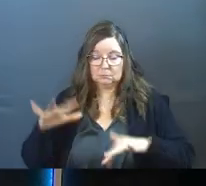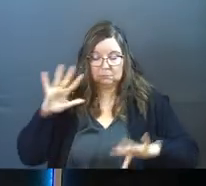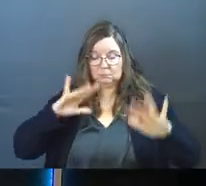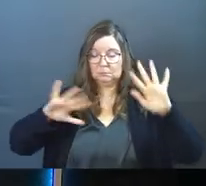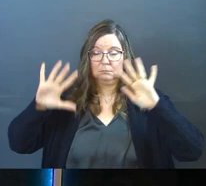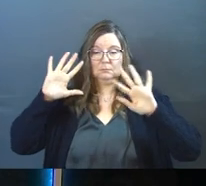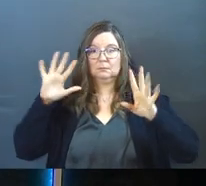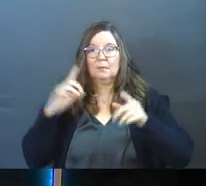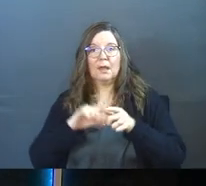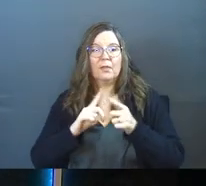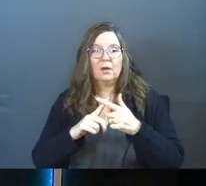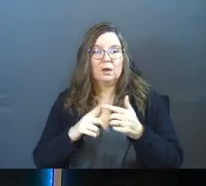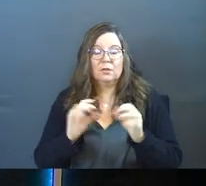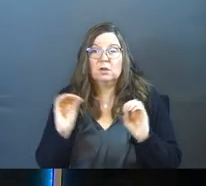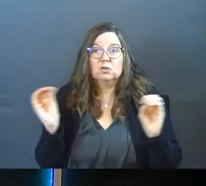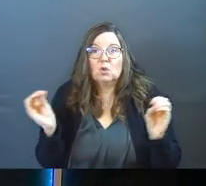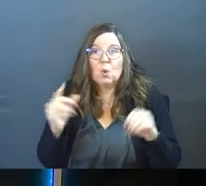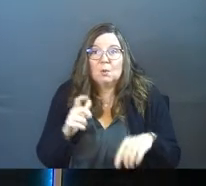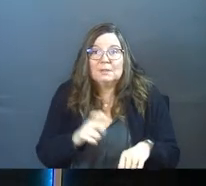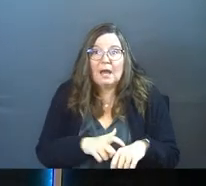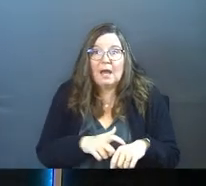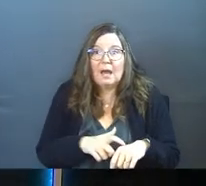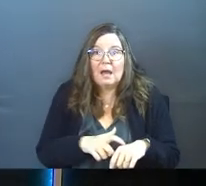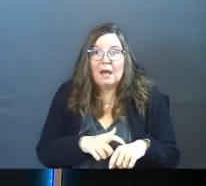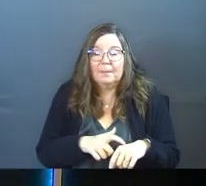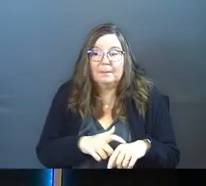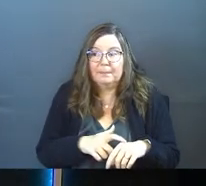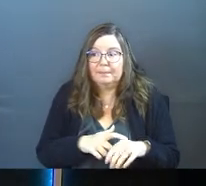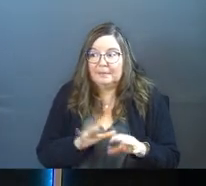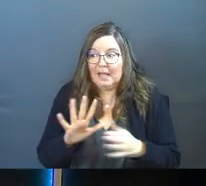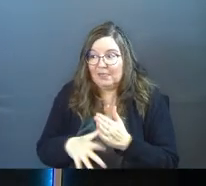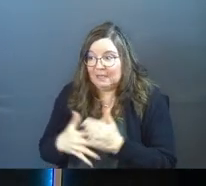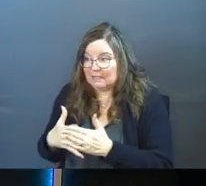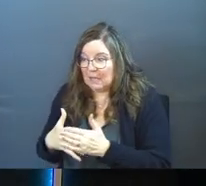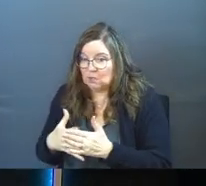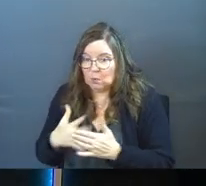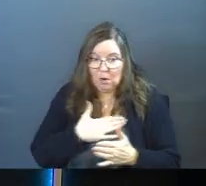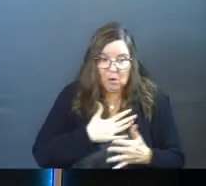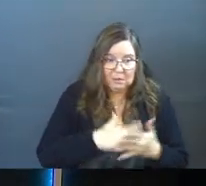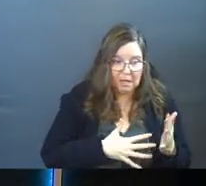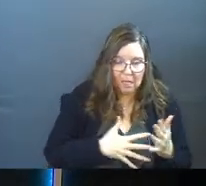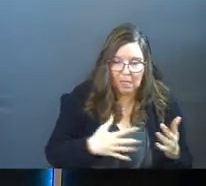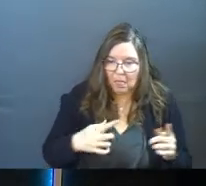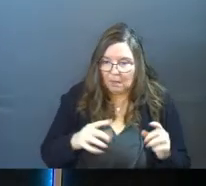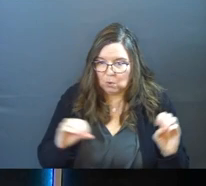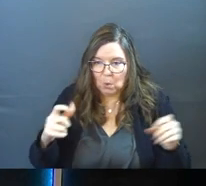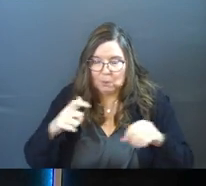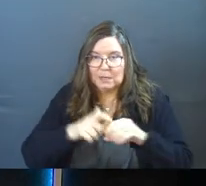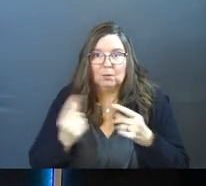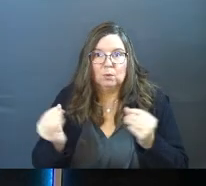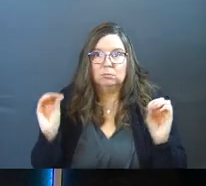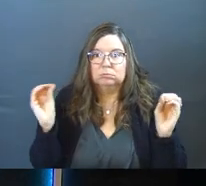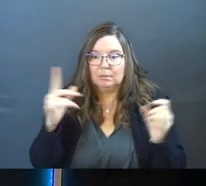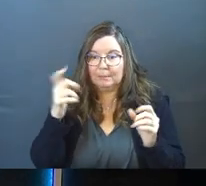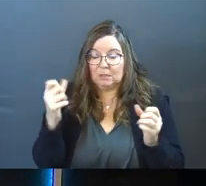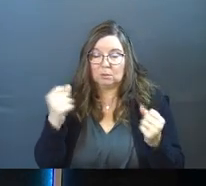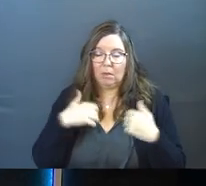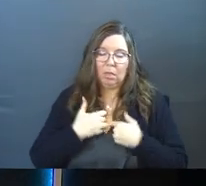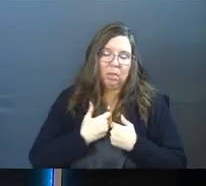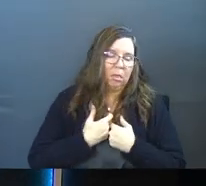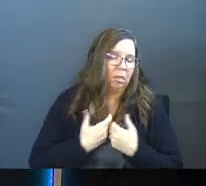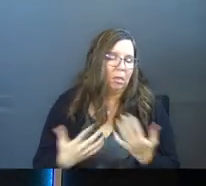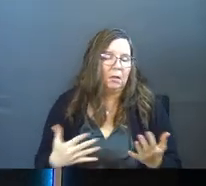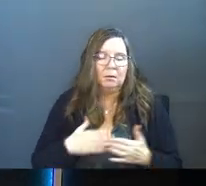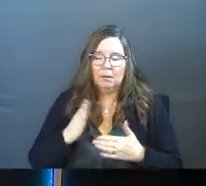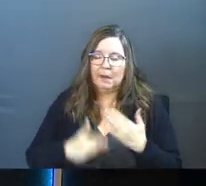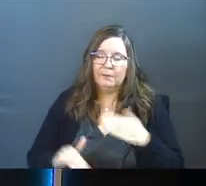and. And then all of a sudden, there's no time in their schedule or ours. And then, because we're so exhausted